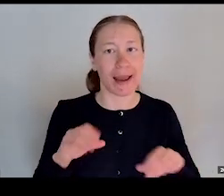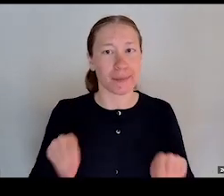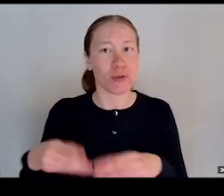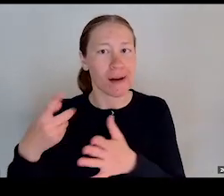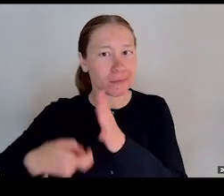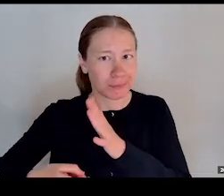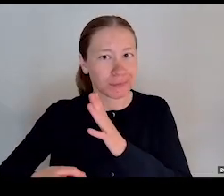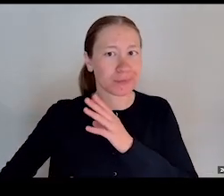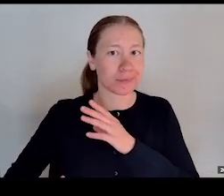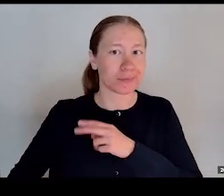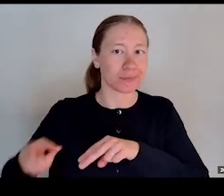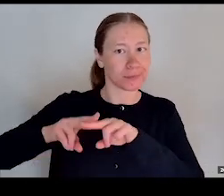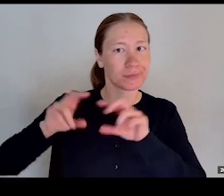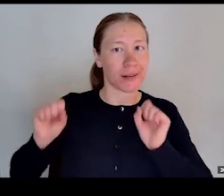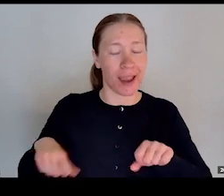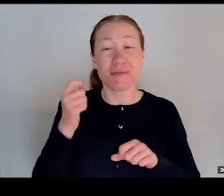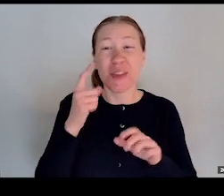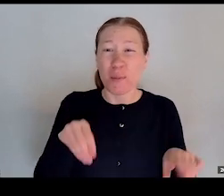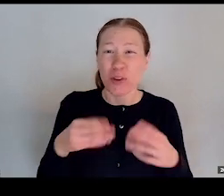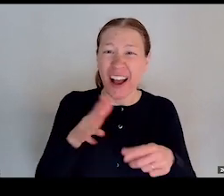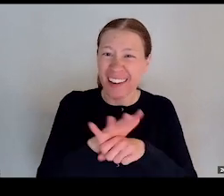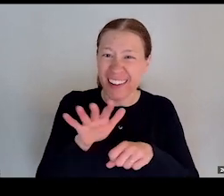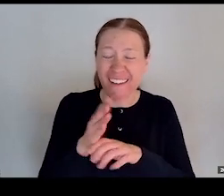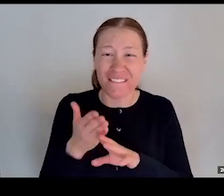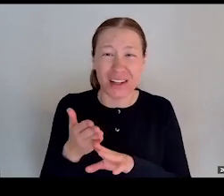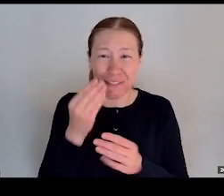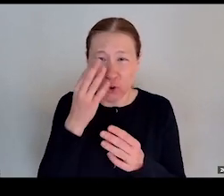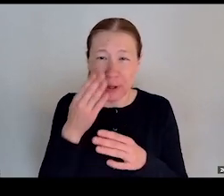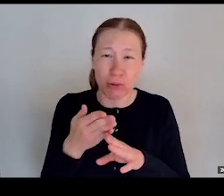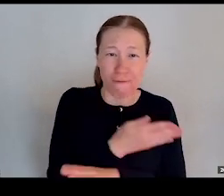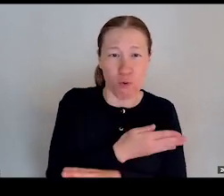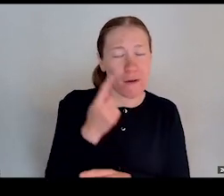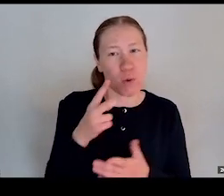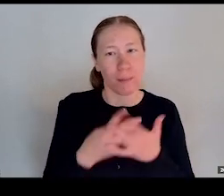advanced information about the event as soon as possible to those service providers.